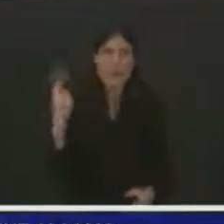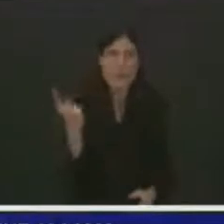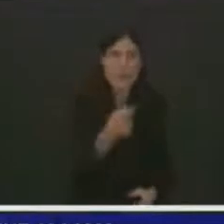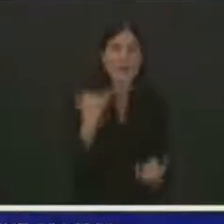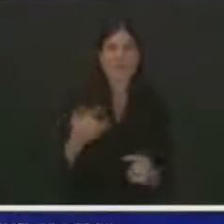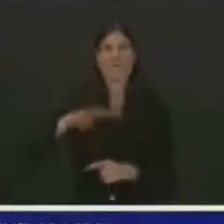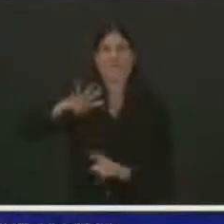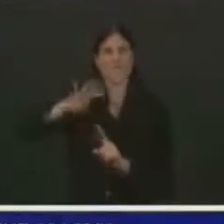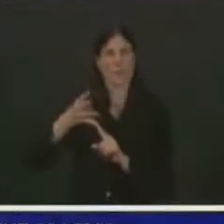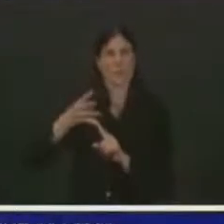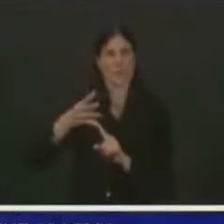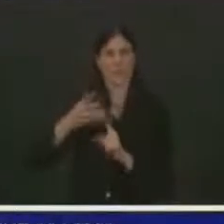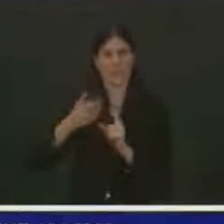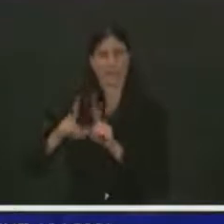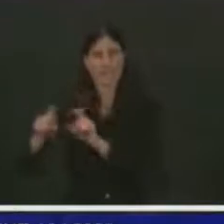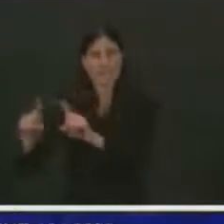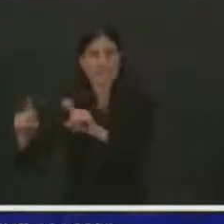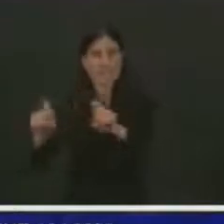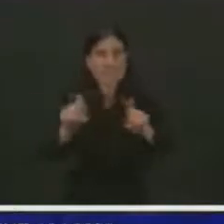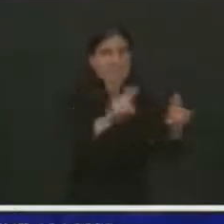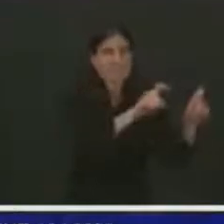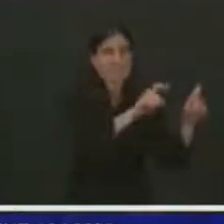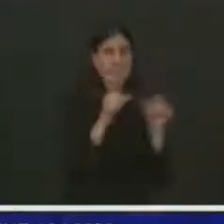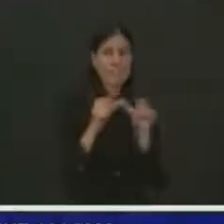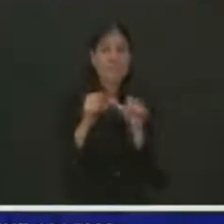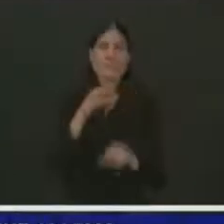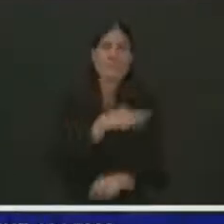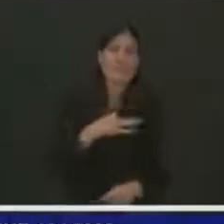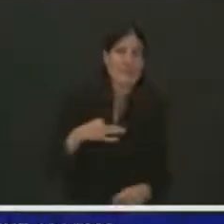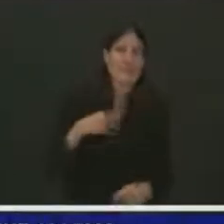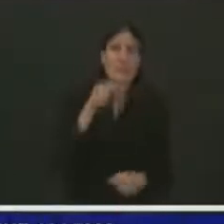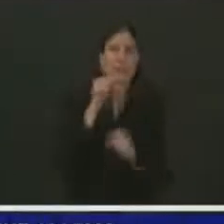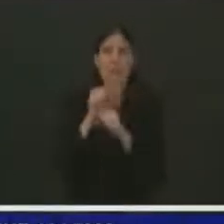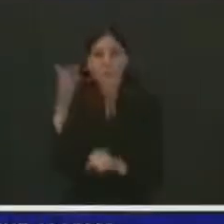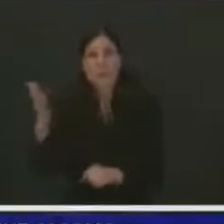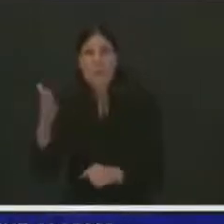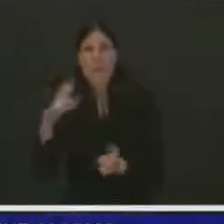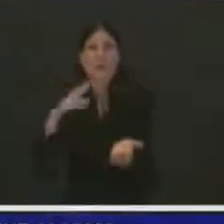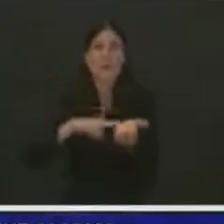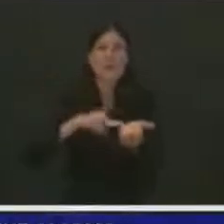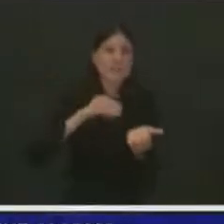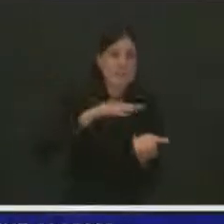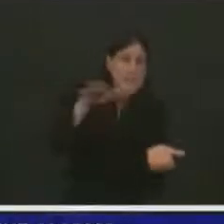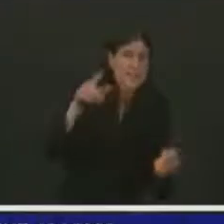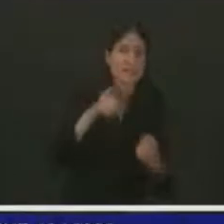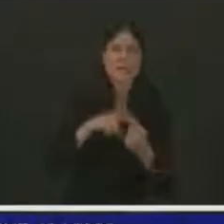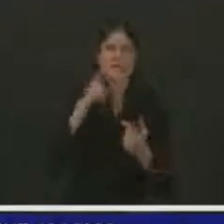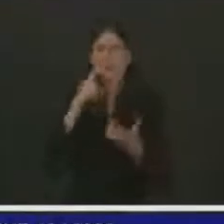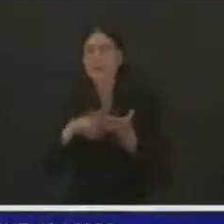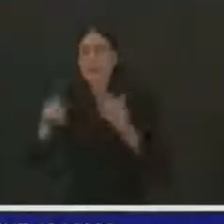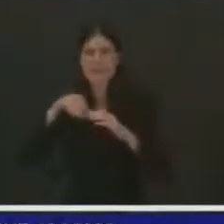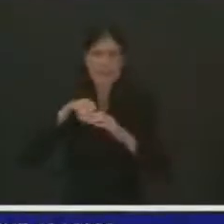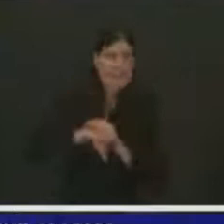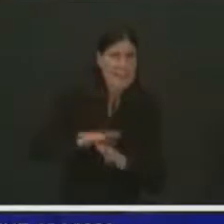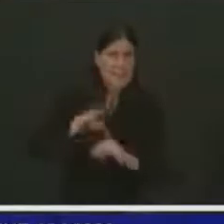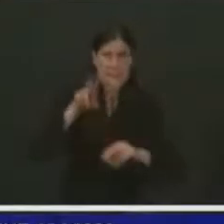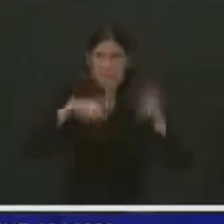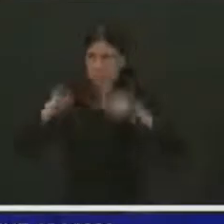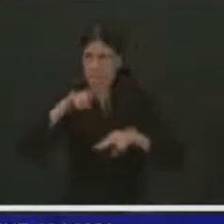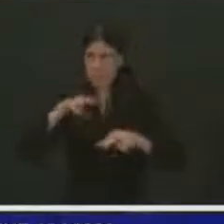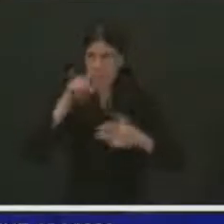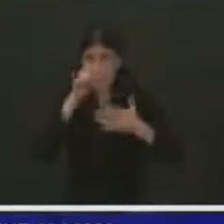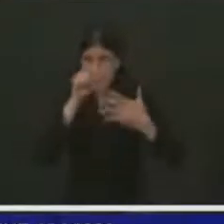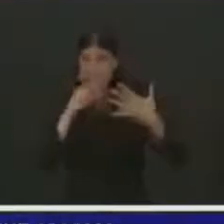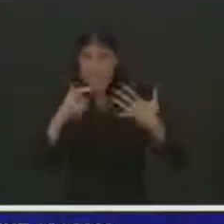connected to that. Also continuing to ensure that PPE that's needed is in place and